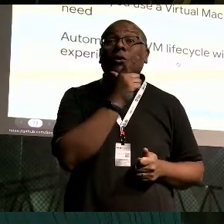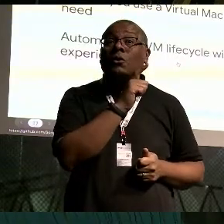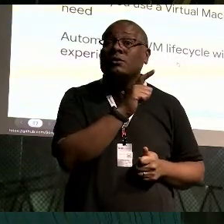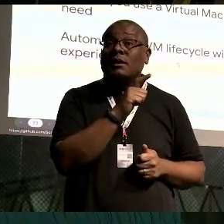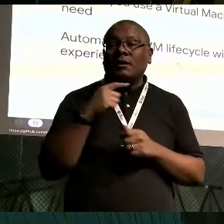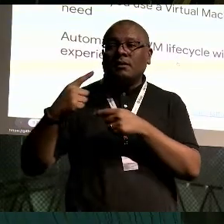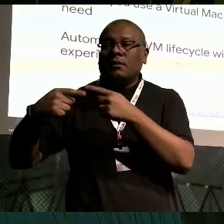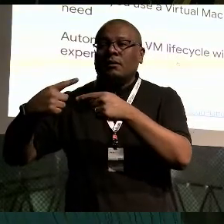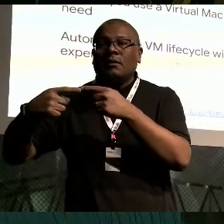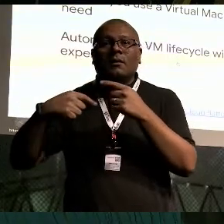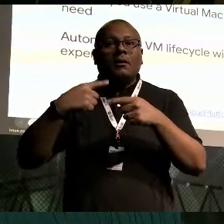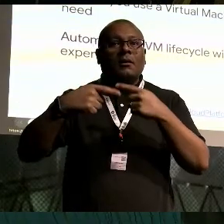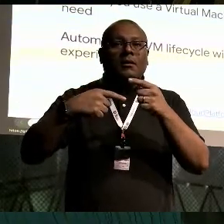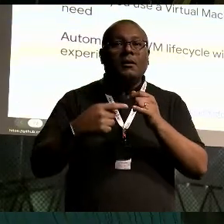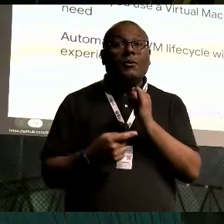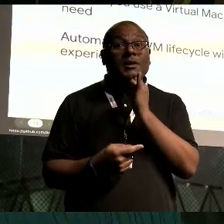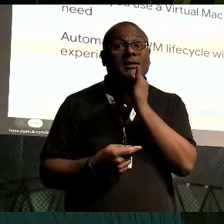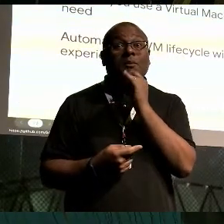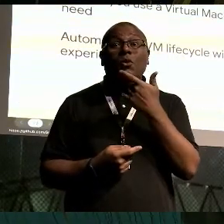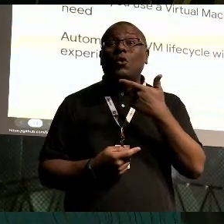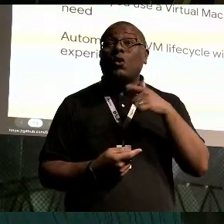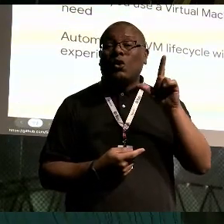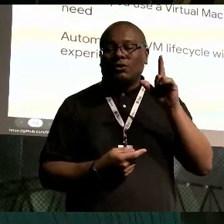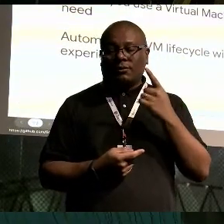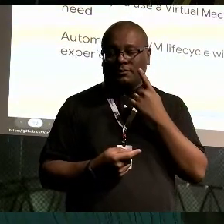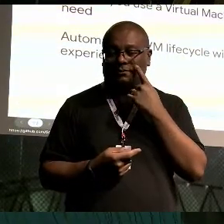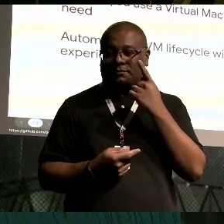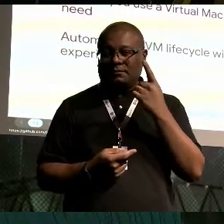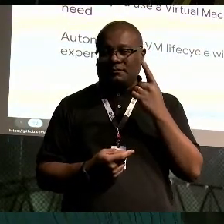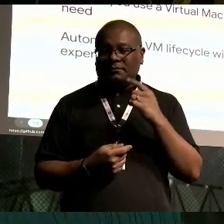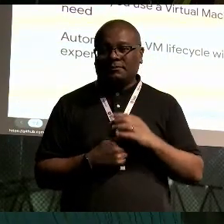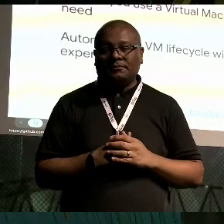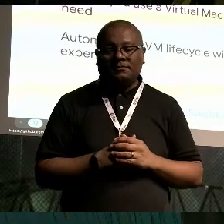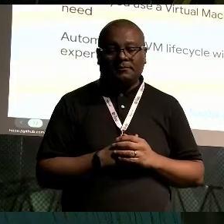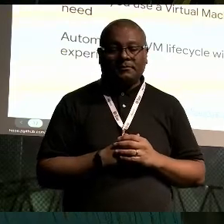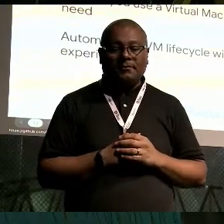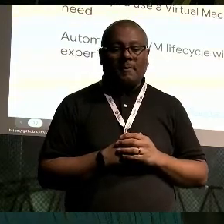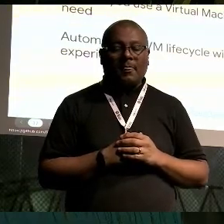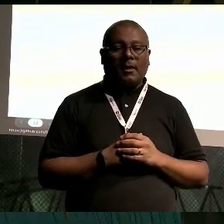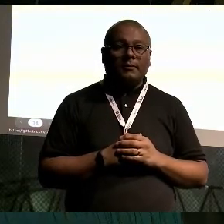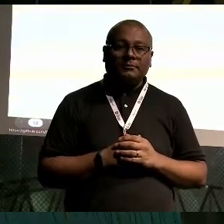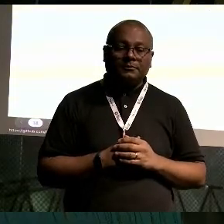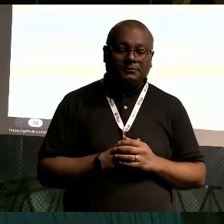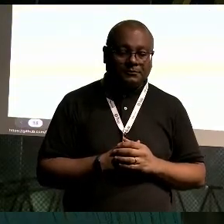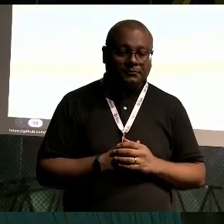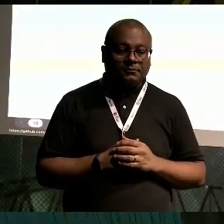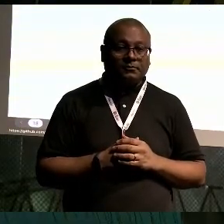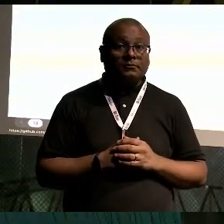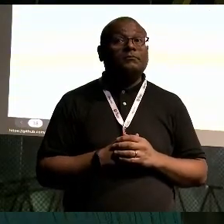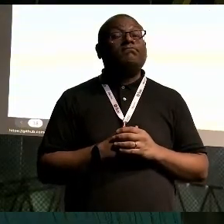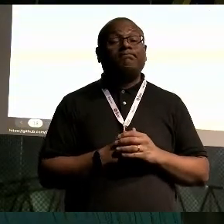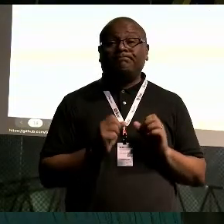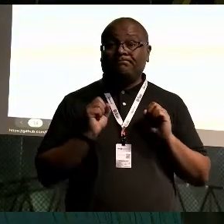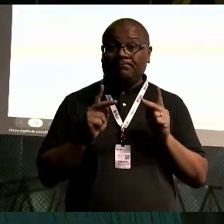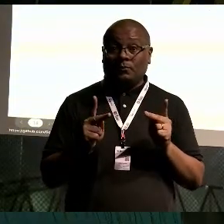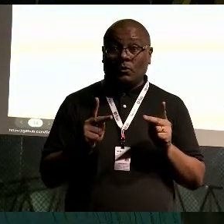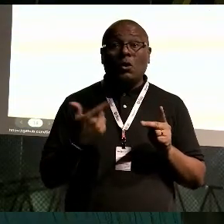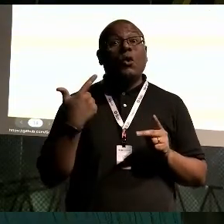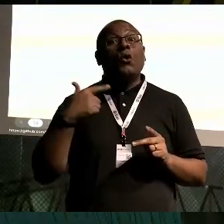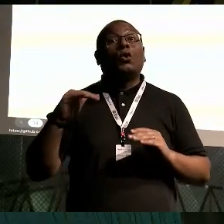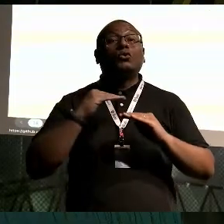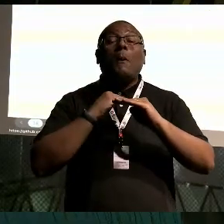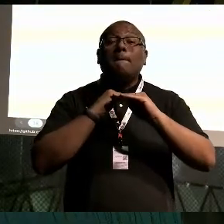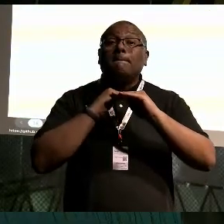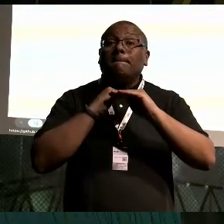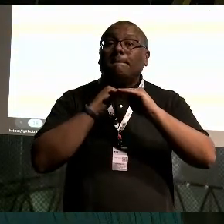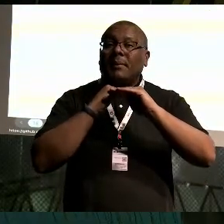running VMs. And I have an example here with this link that you can check out how to do that. All right, another pattern. I know there's a